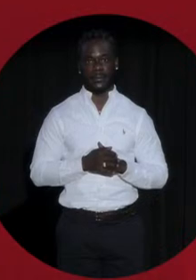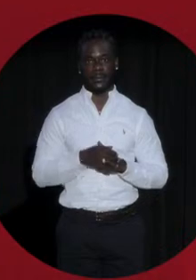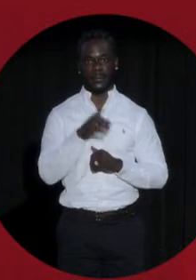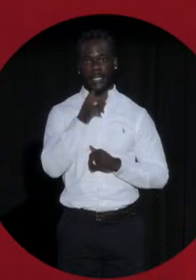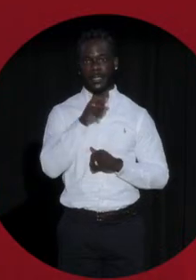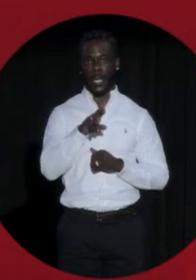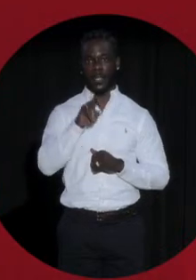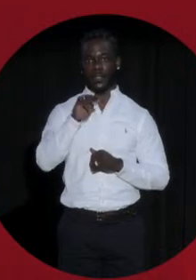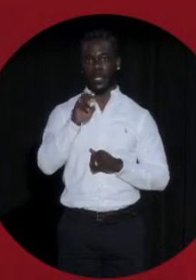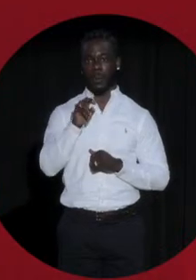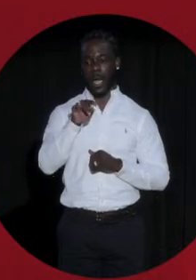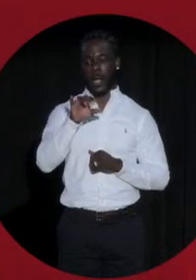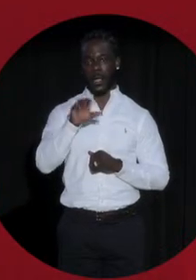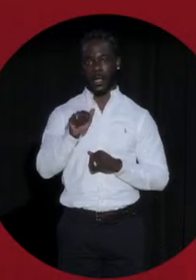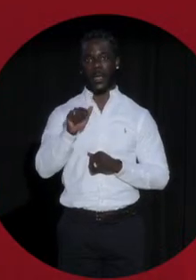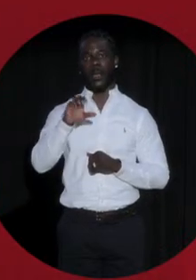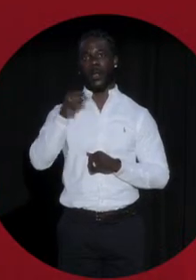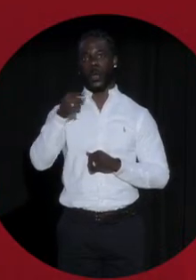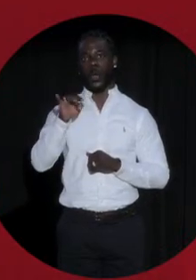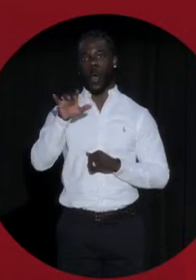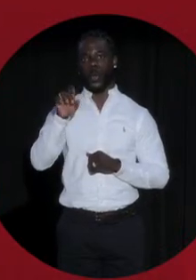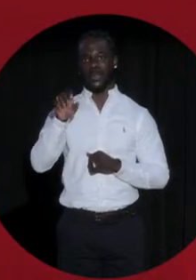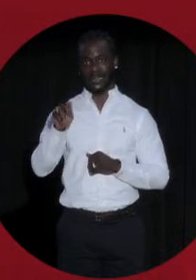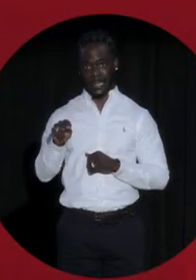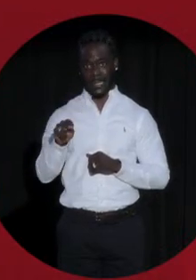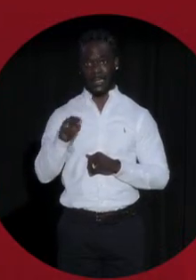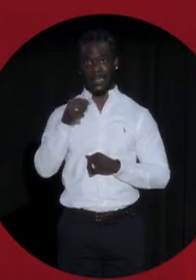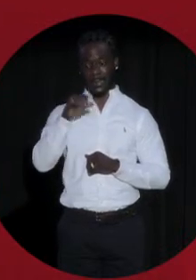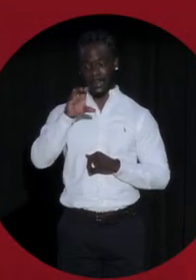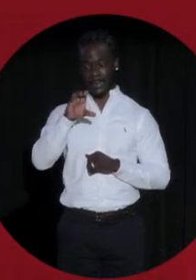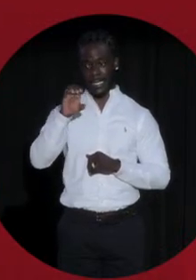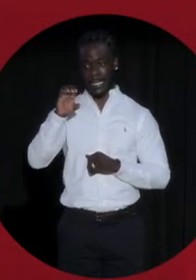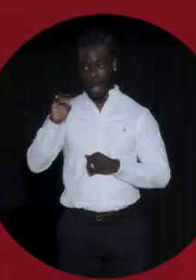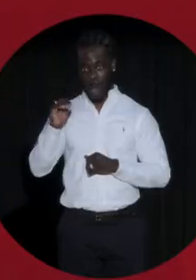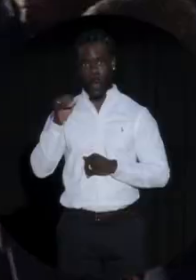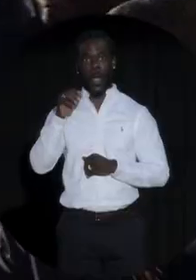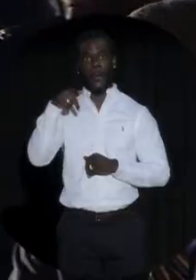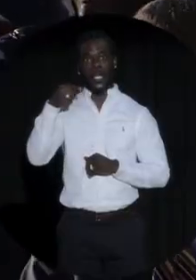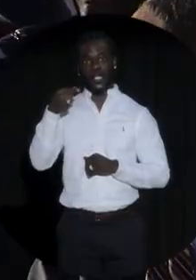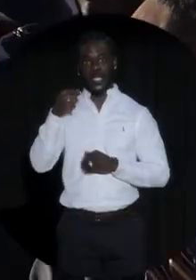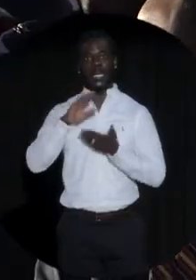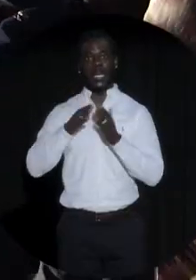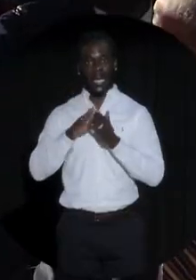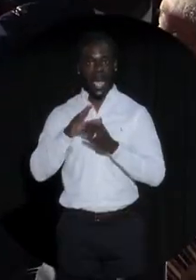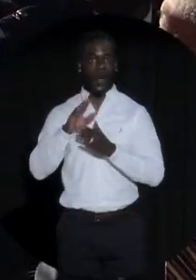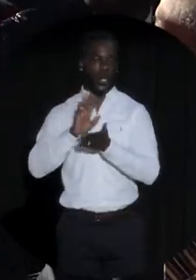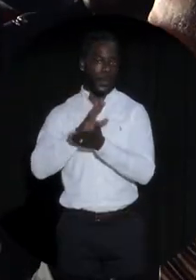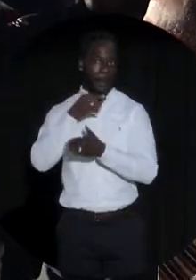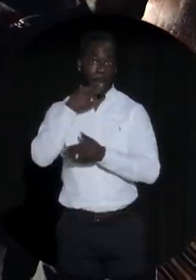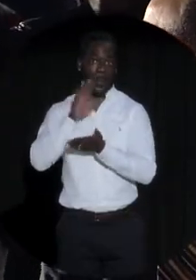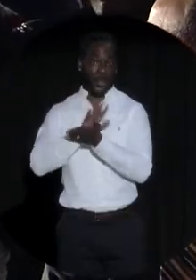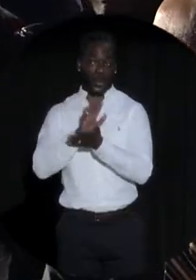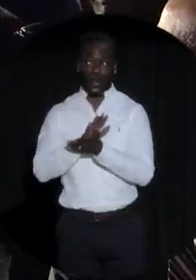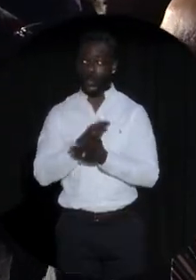Dr. Monica Golson, the CEO of the Prince George's County Public Schools.